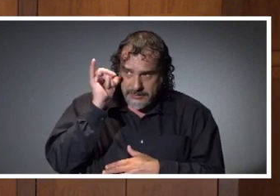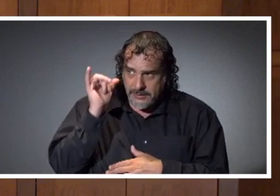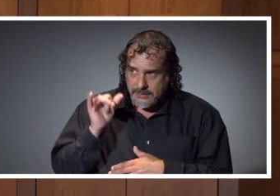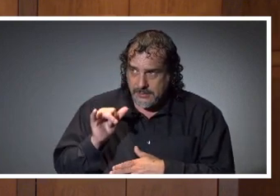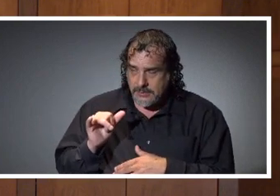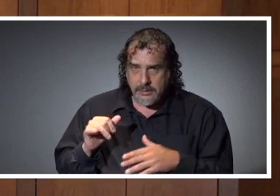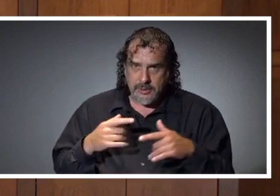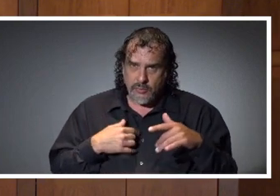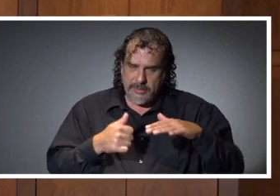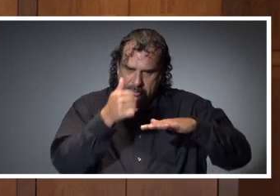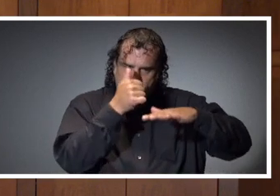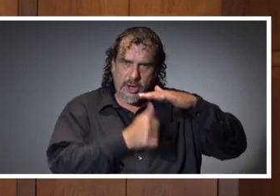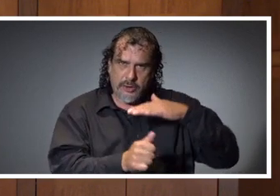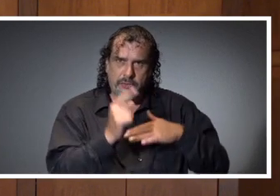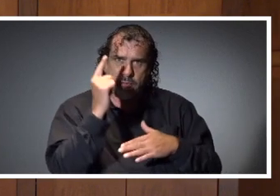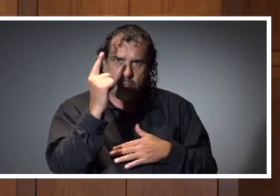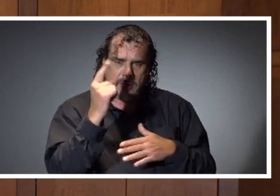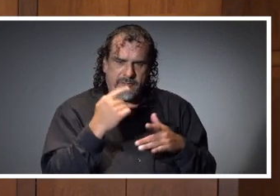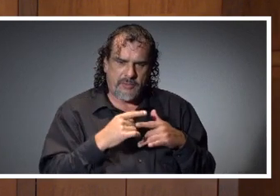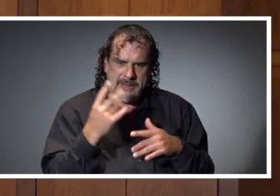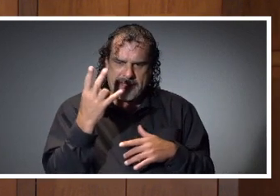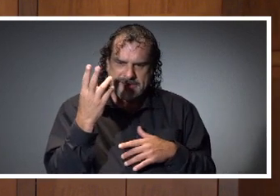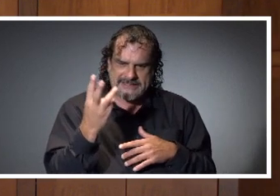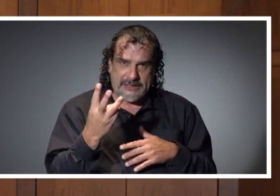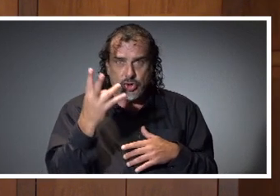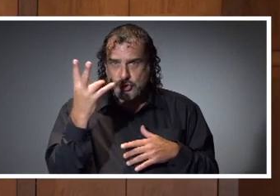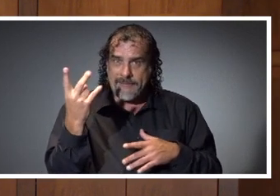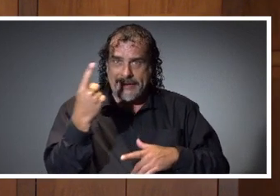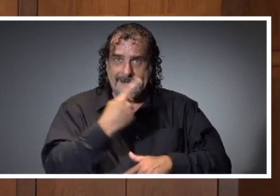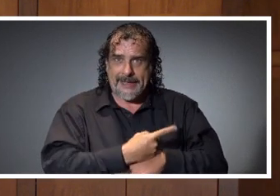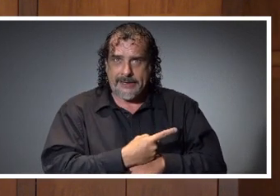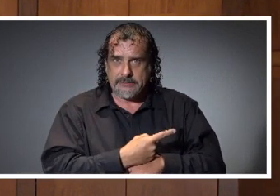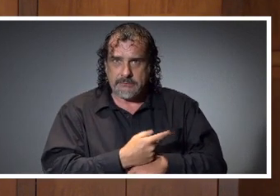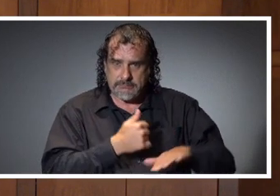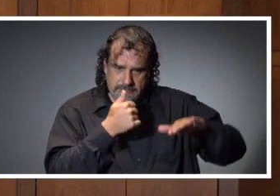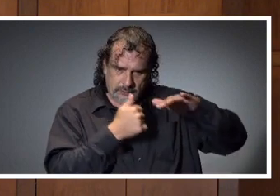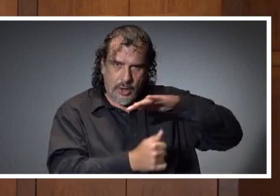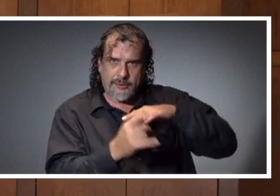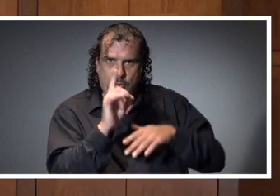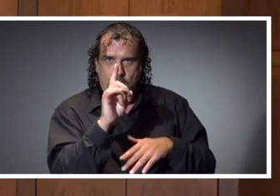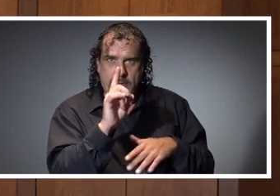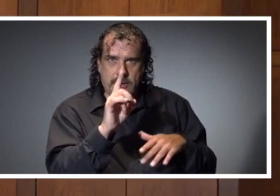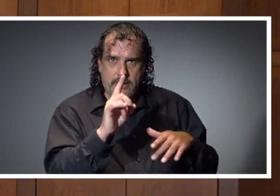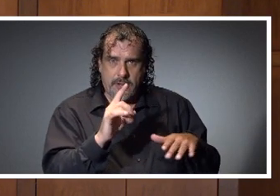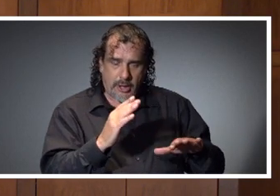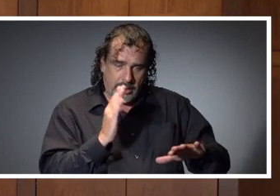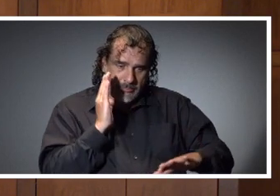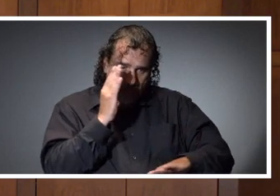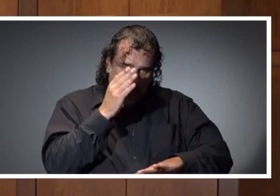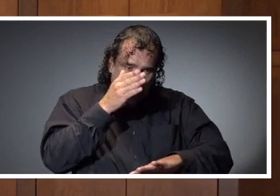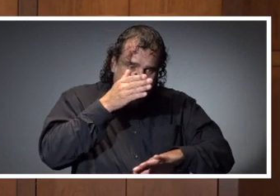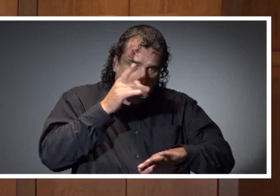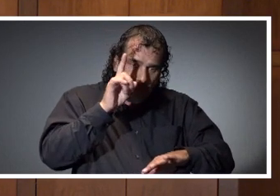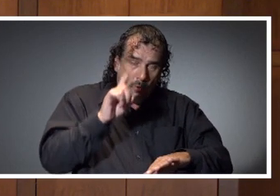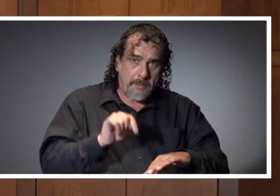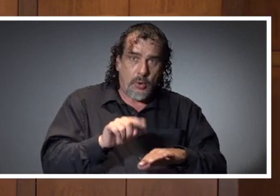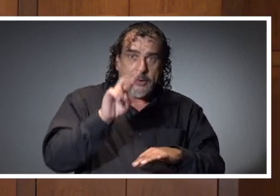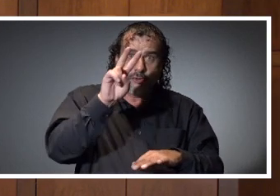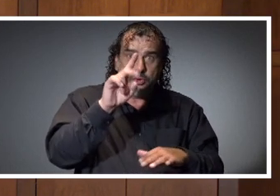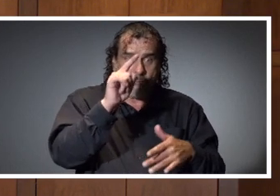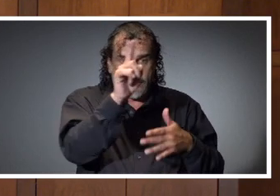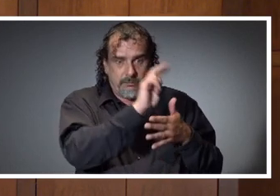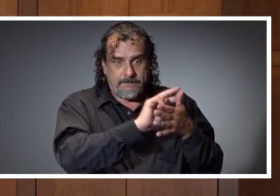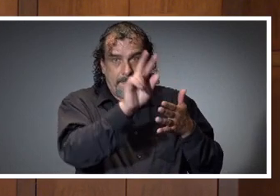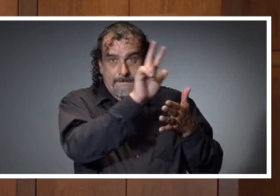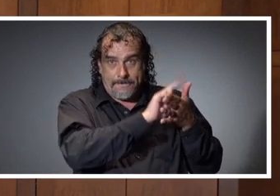We've been under one for the last 6 or 7 days, but we were up around 1.2 for several weeks, and